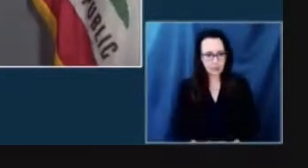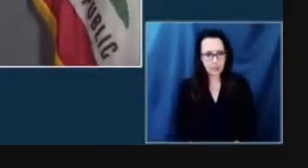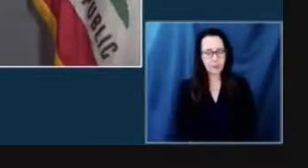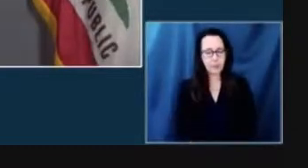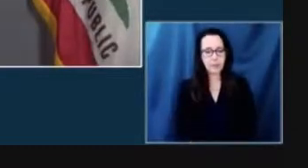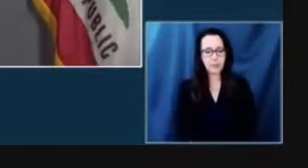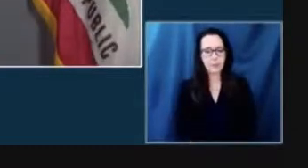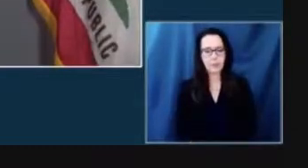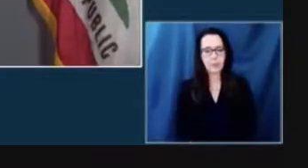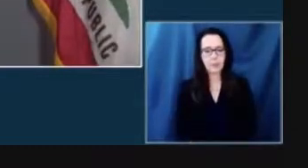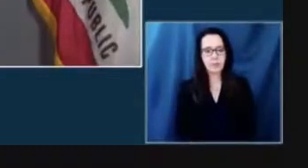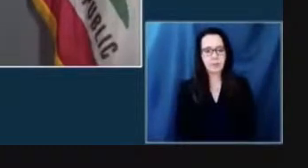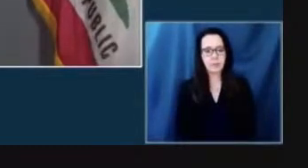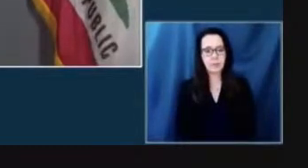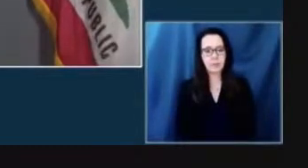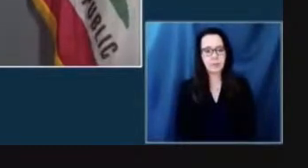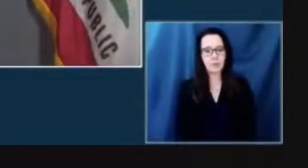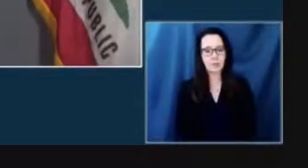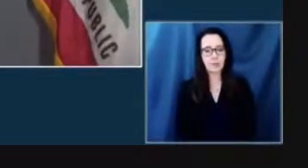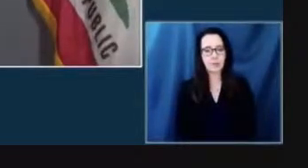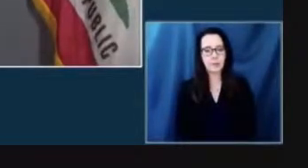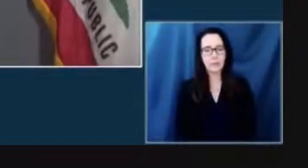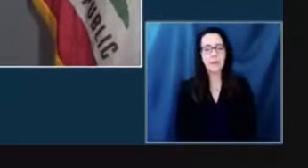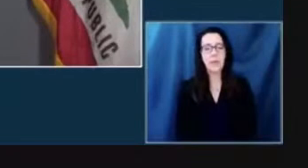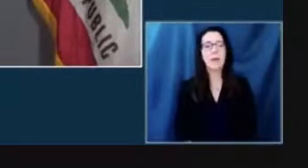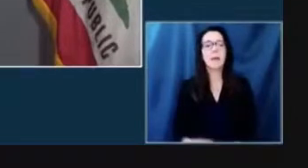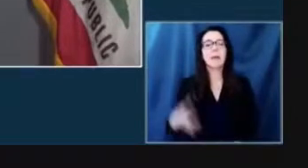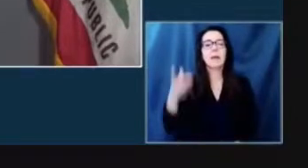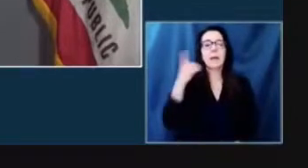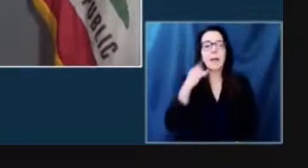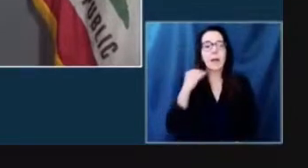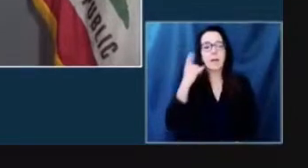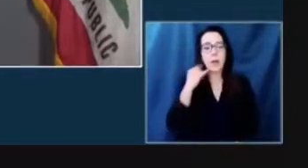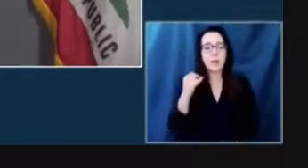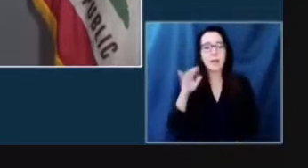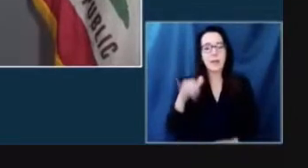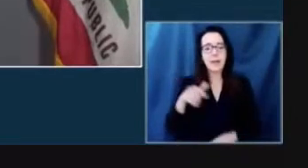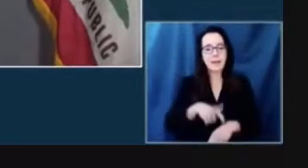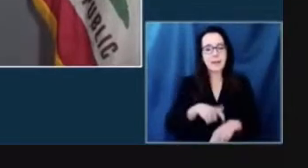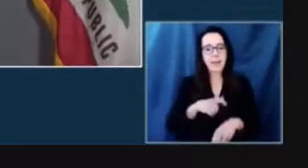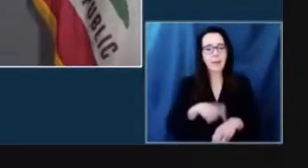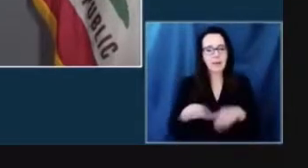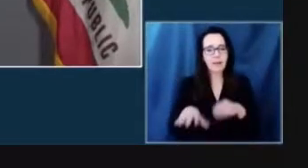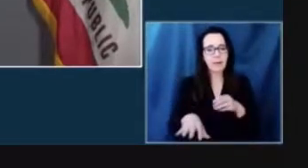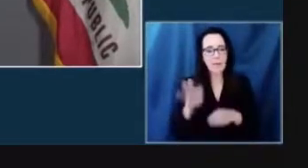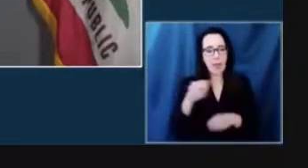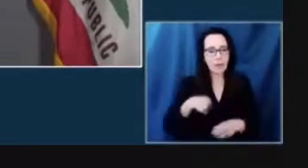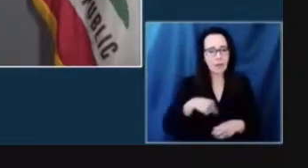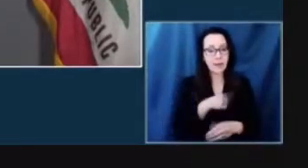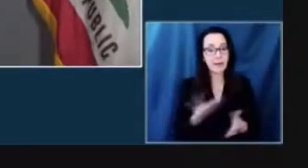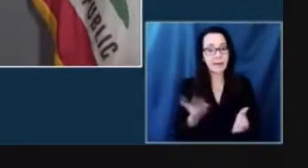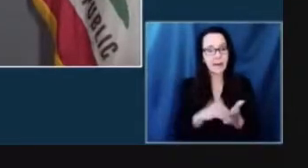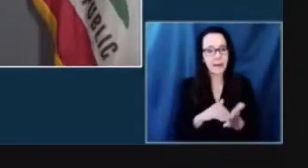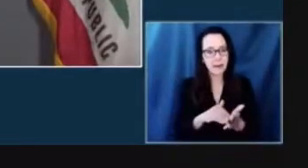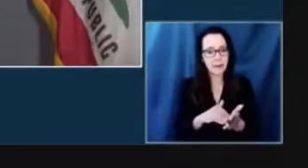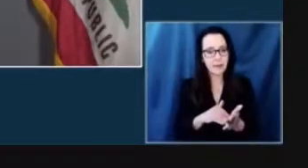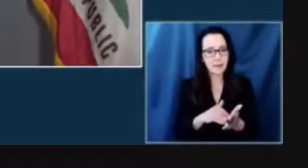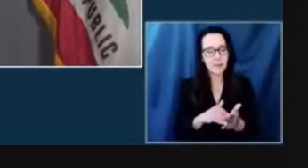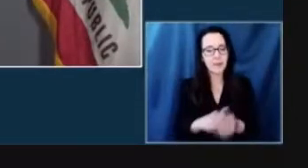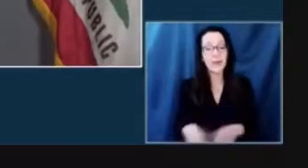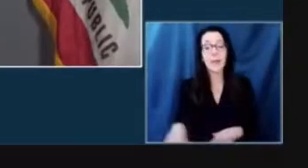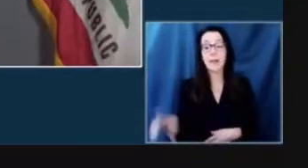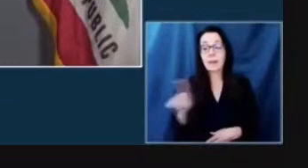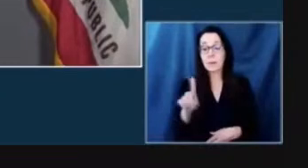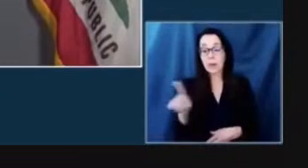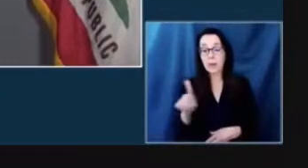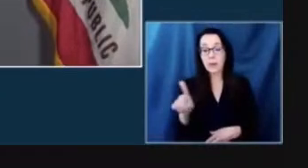California, the times have found us once again. I do not say this lightly. Democracy and all that it